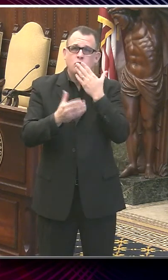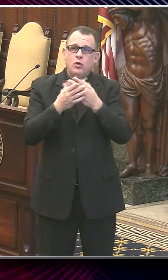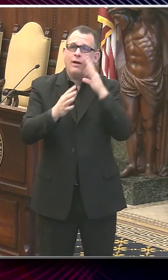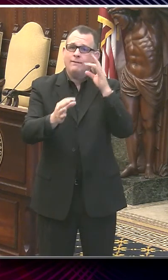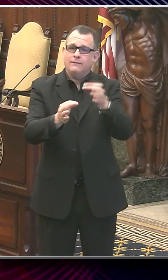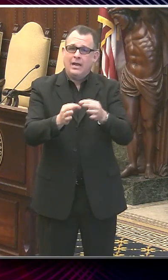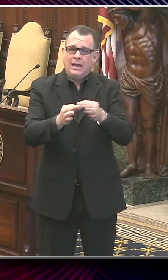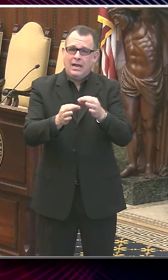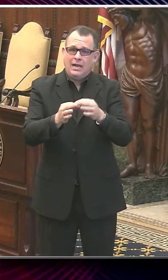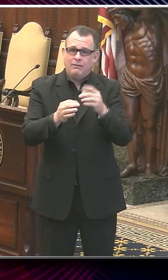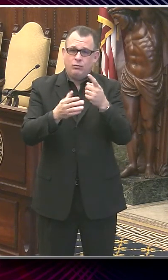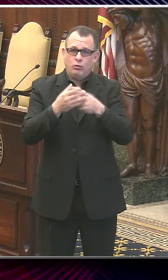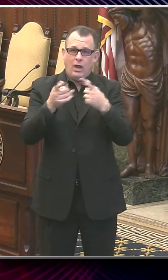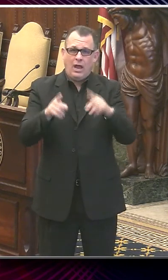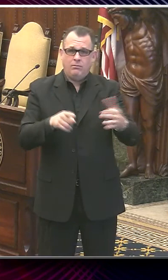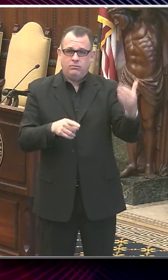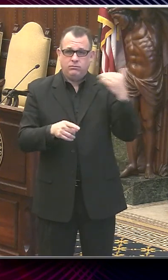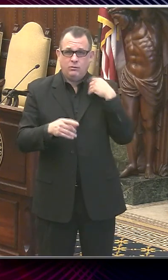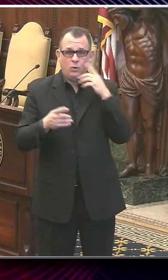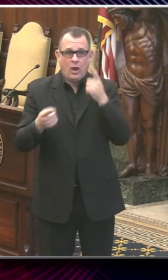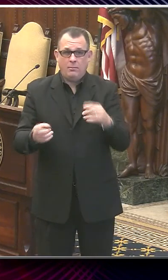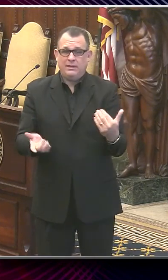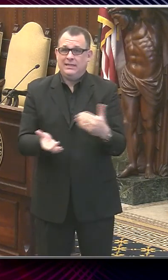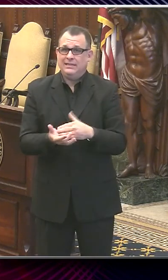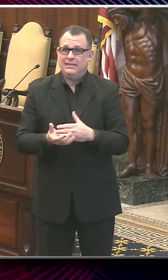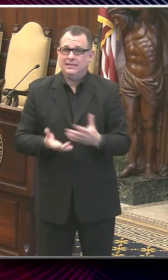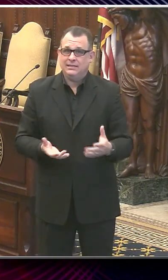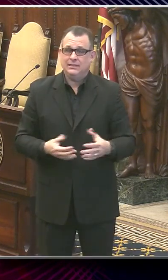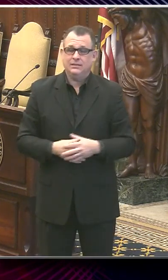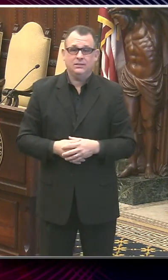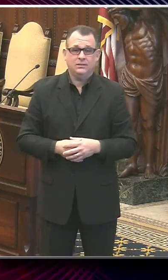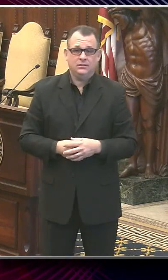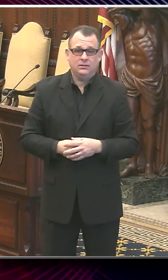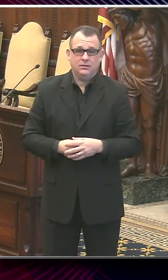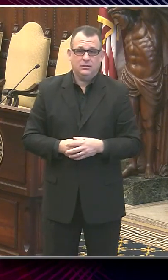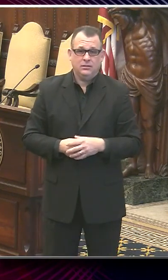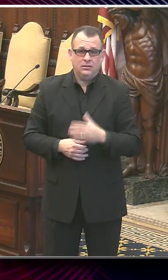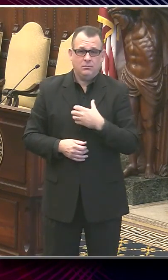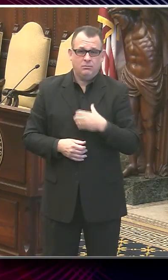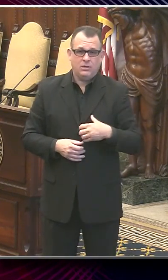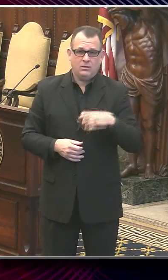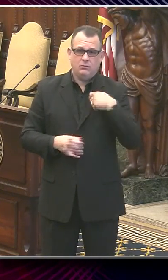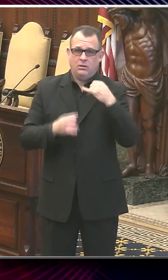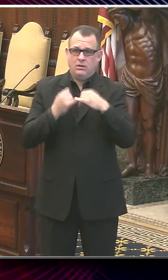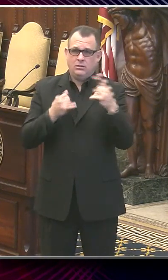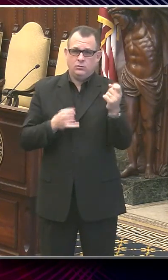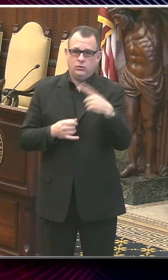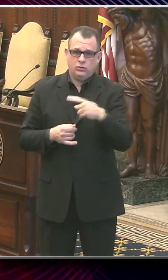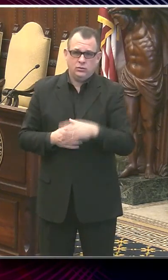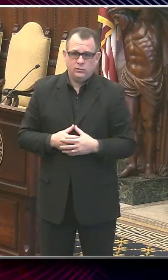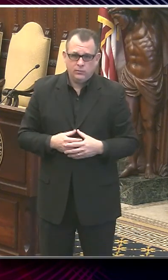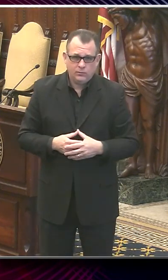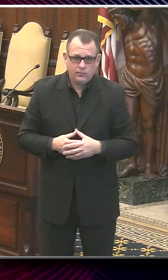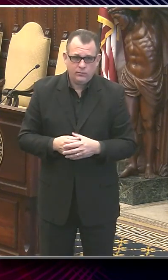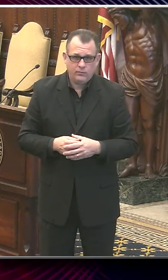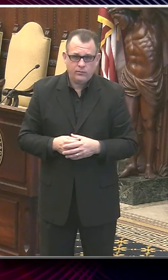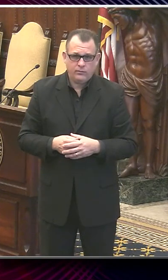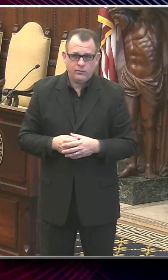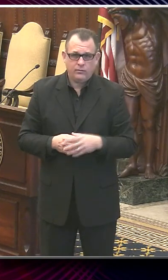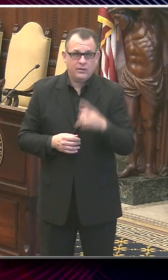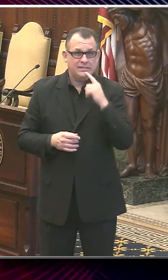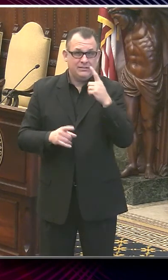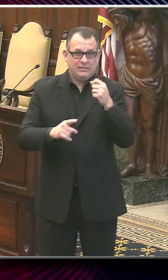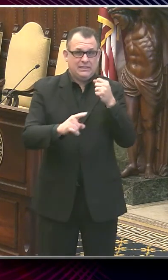of what we've seen in the past summer. And finally, Mayor Kenny, some really significant incidences of violence,